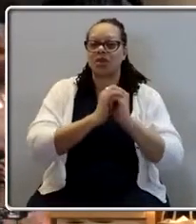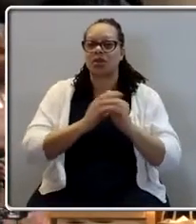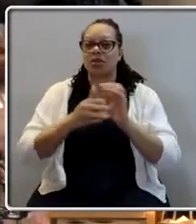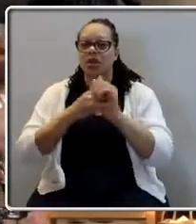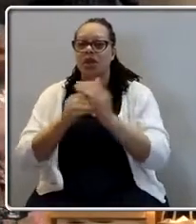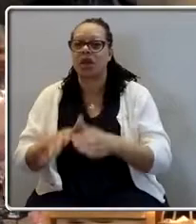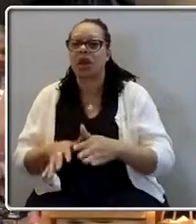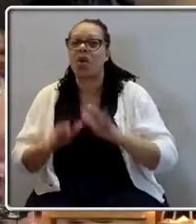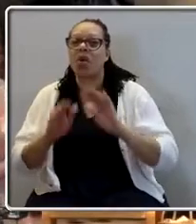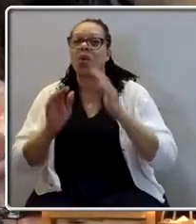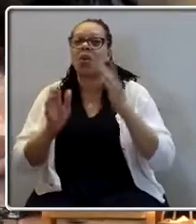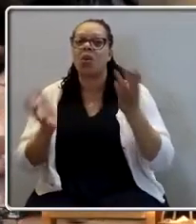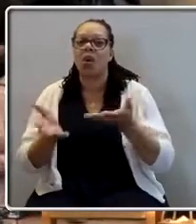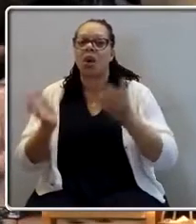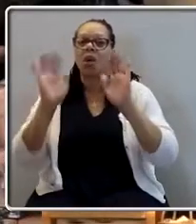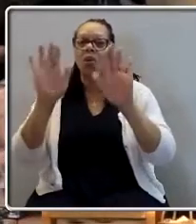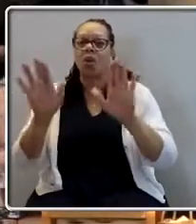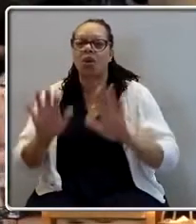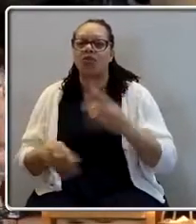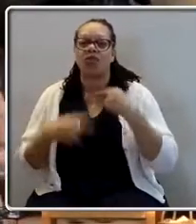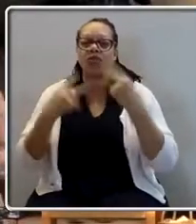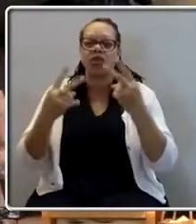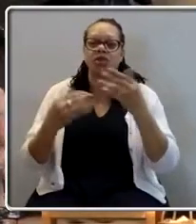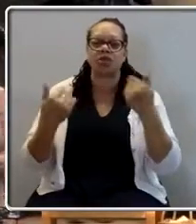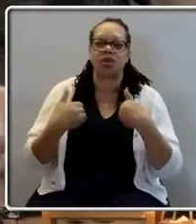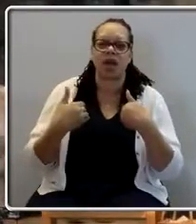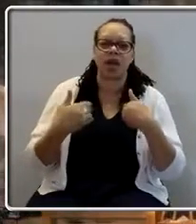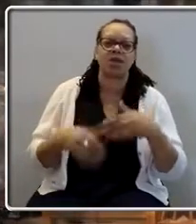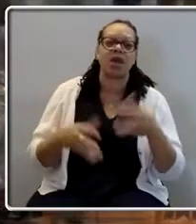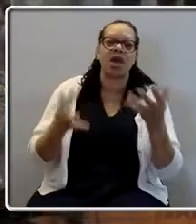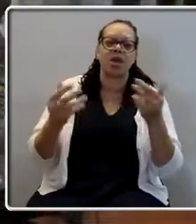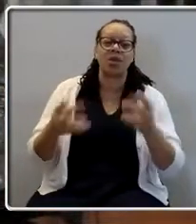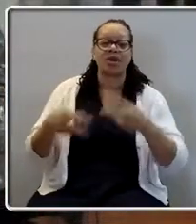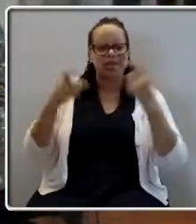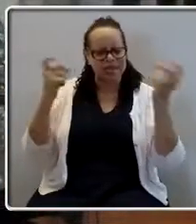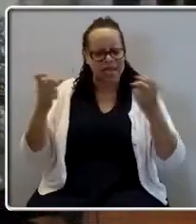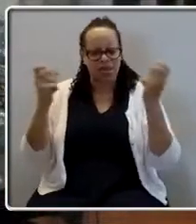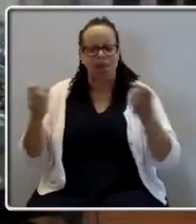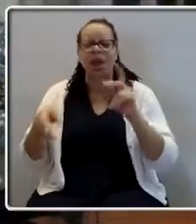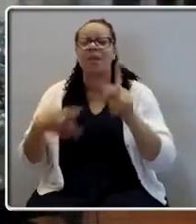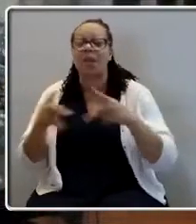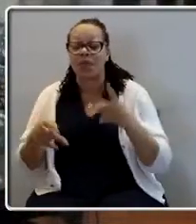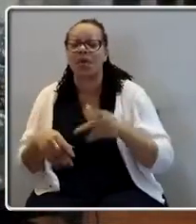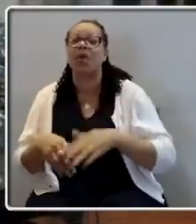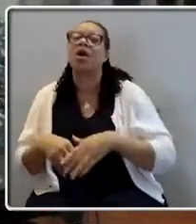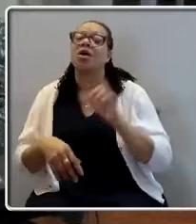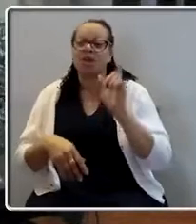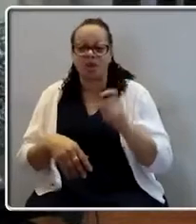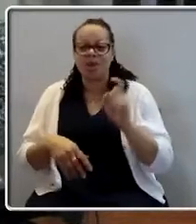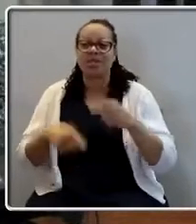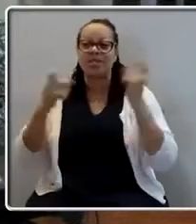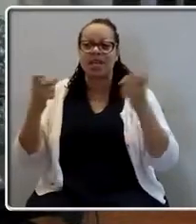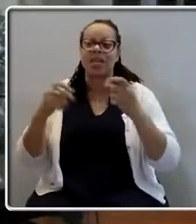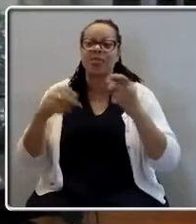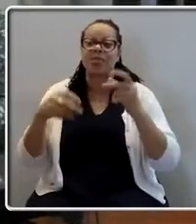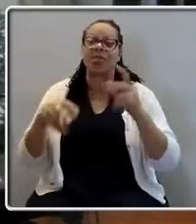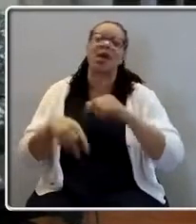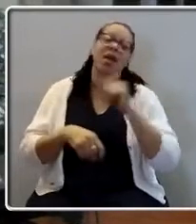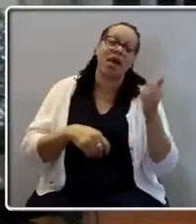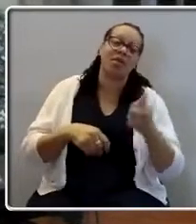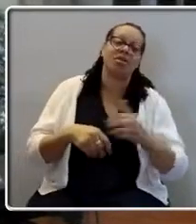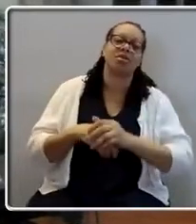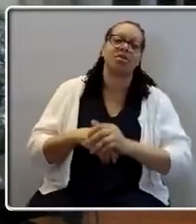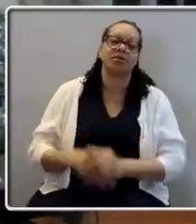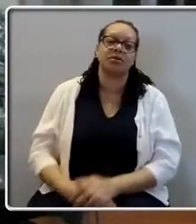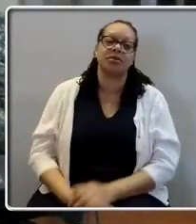sir. We celebrate you. I believe if you don't know how to celebrate others, why do you want somebody to clap for you? You know? I